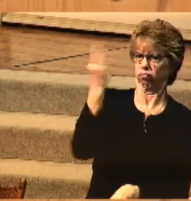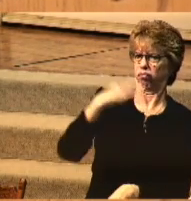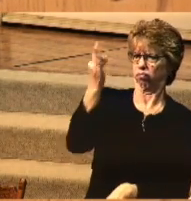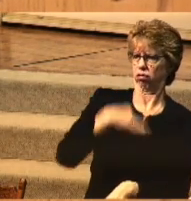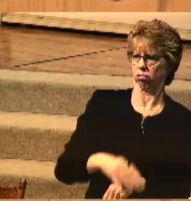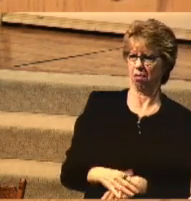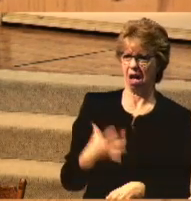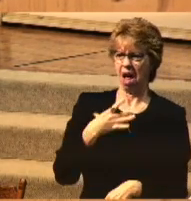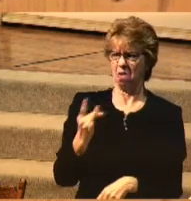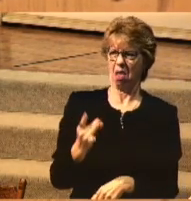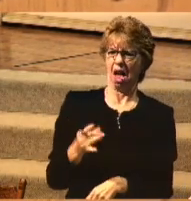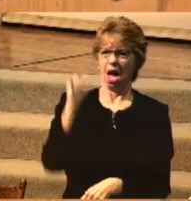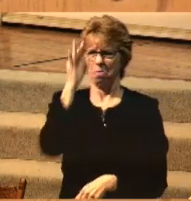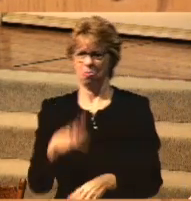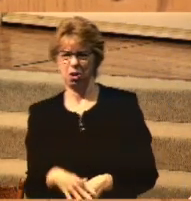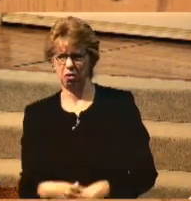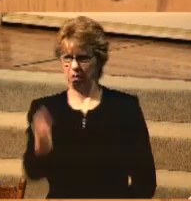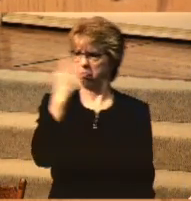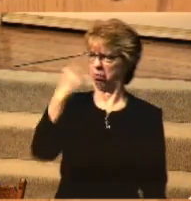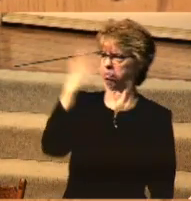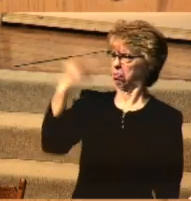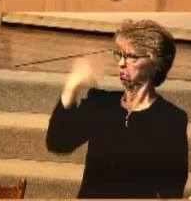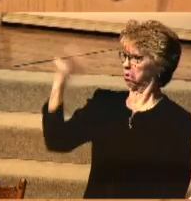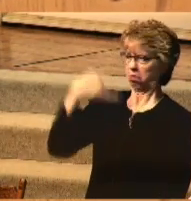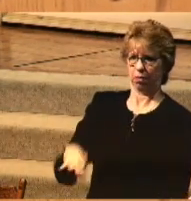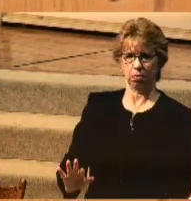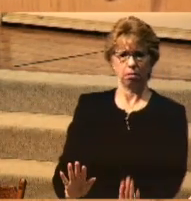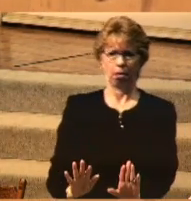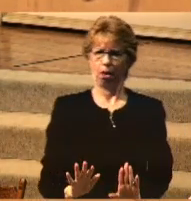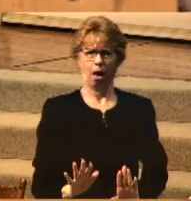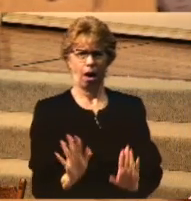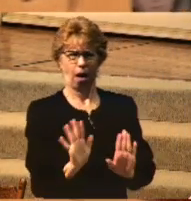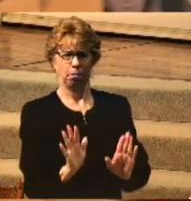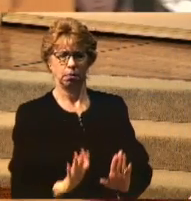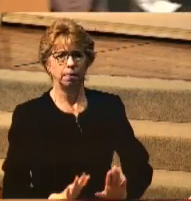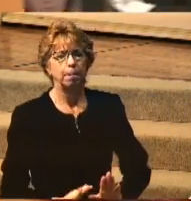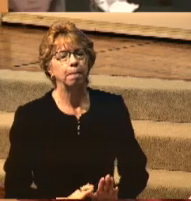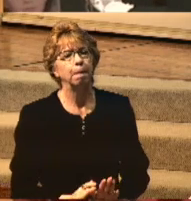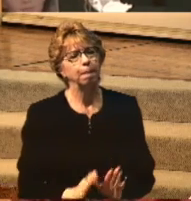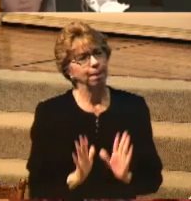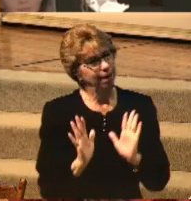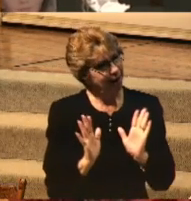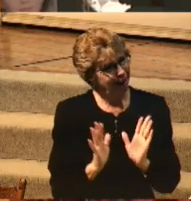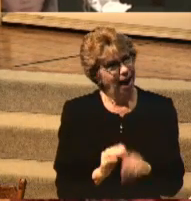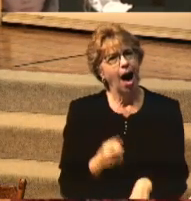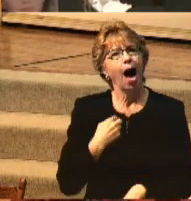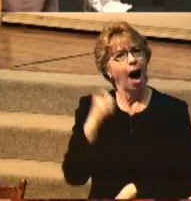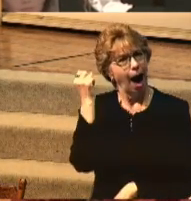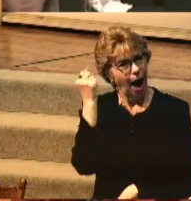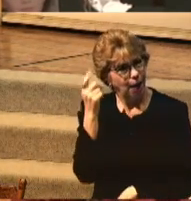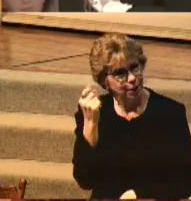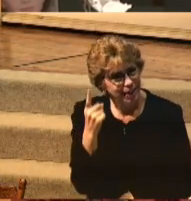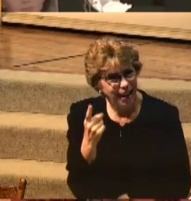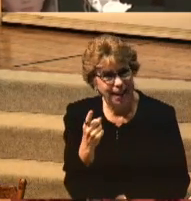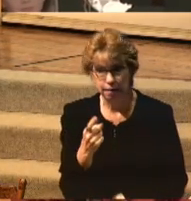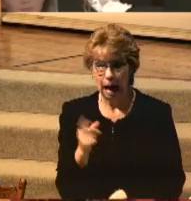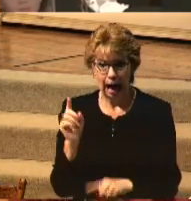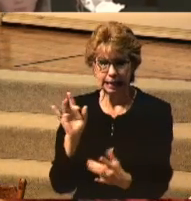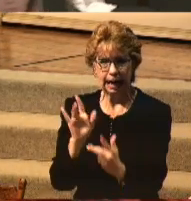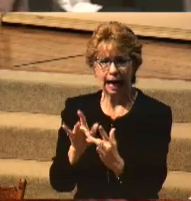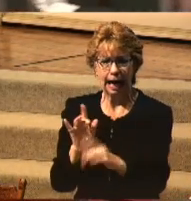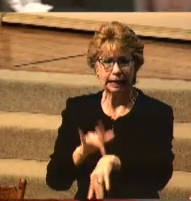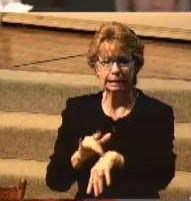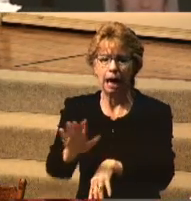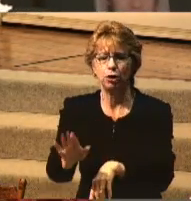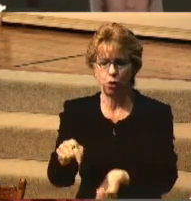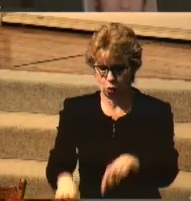I don't like when preachers stomp on my toes. Listen, I'm far enough away from you, I can't even reach your toes. If your